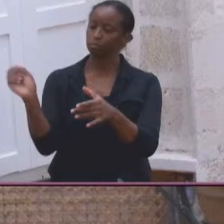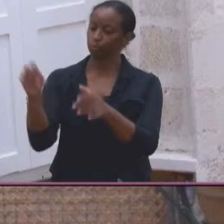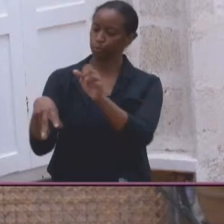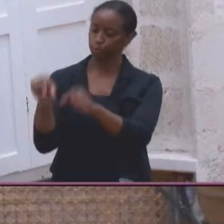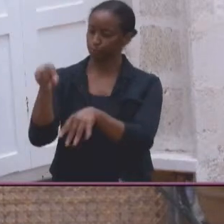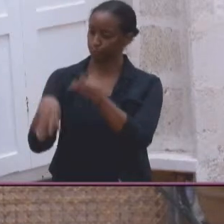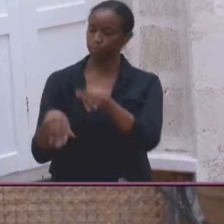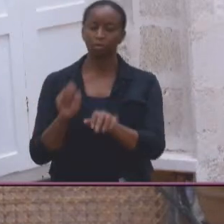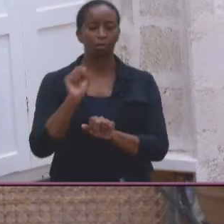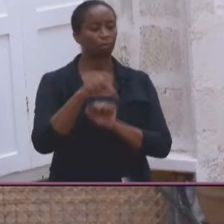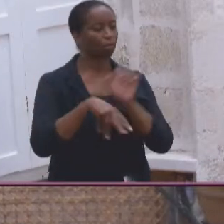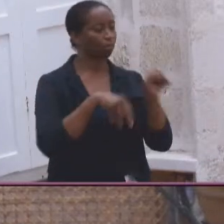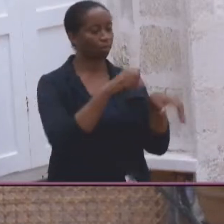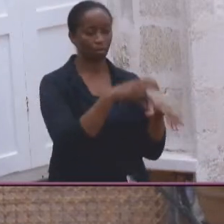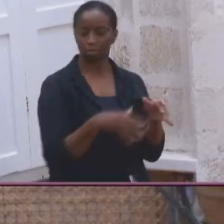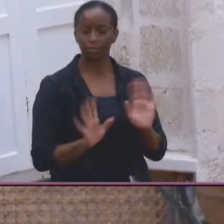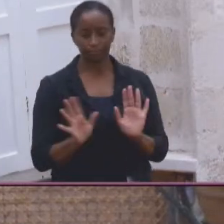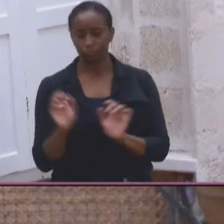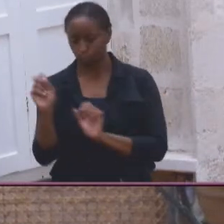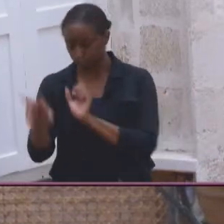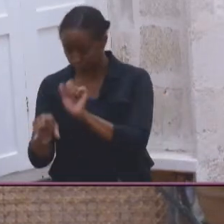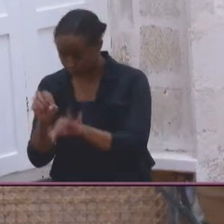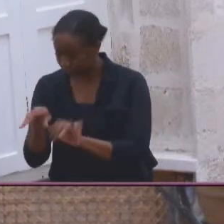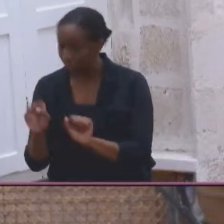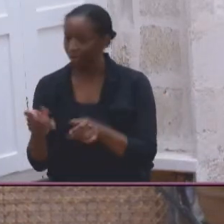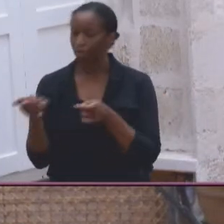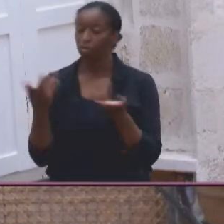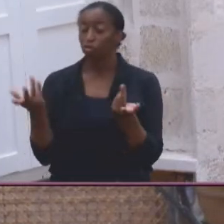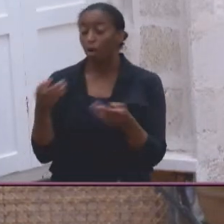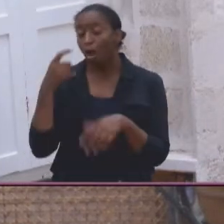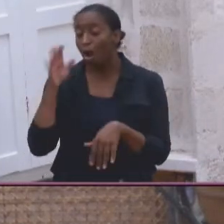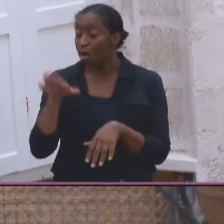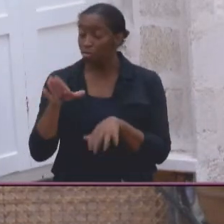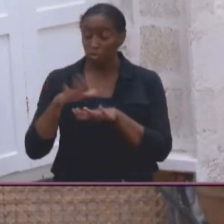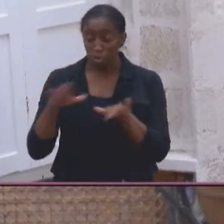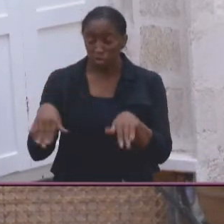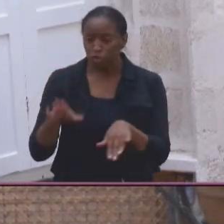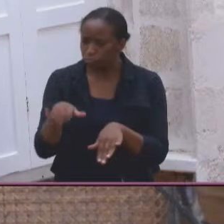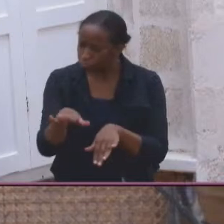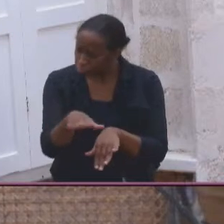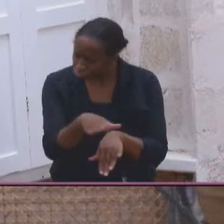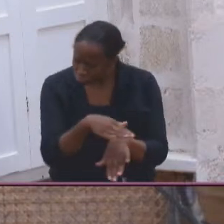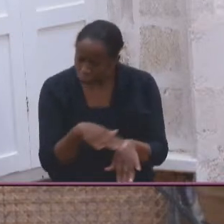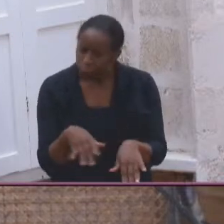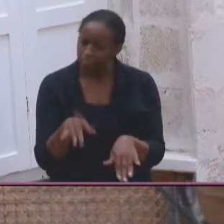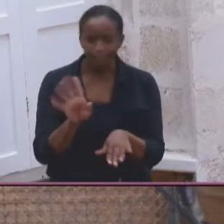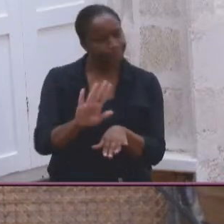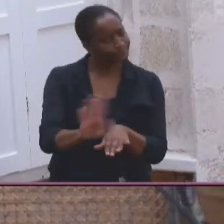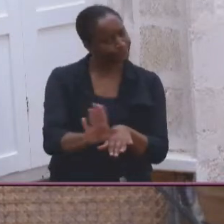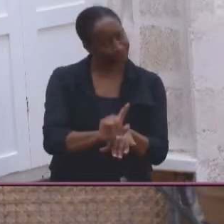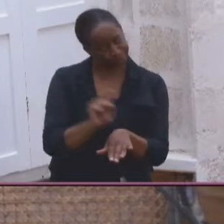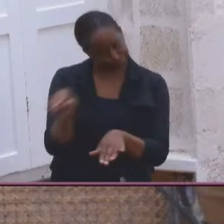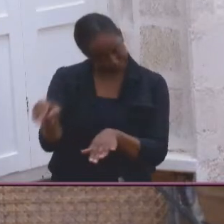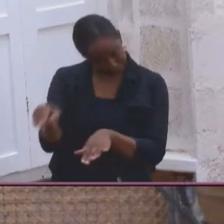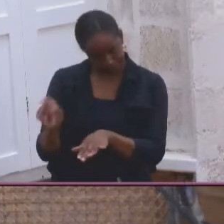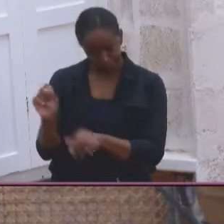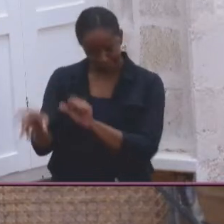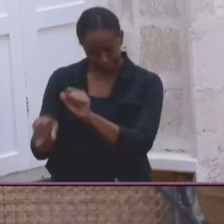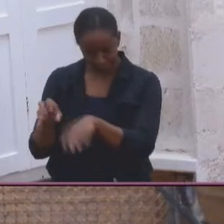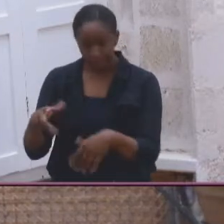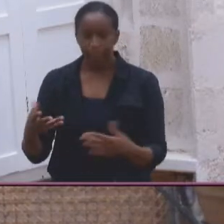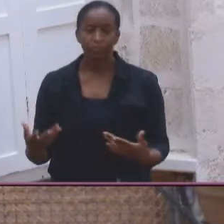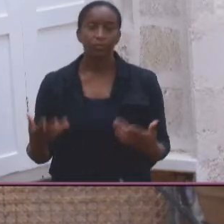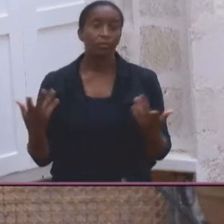are issues. And then also in terms of the way how the traps and the bait is set